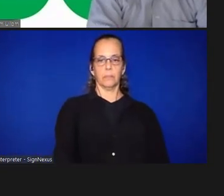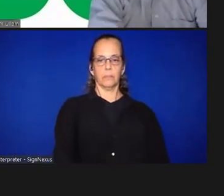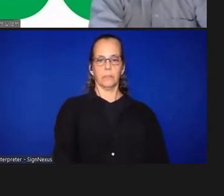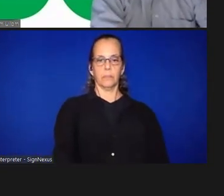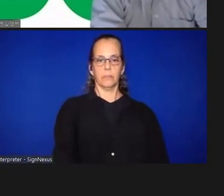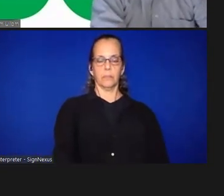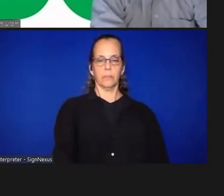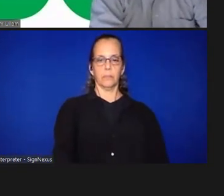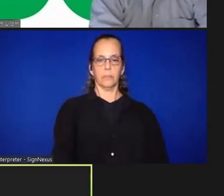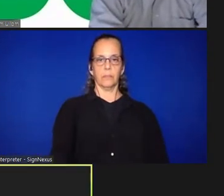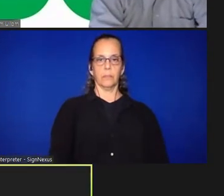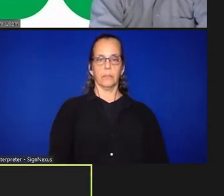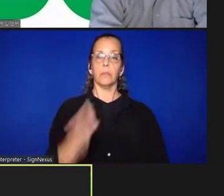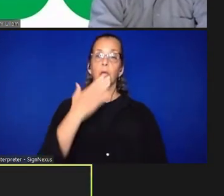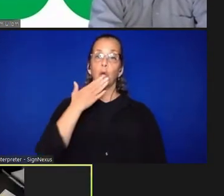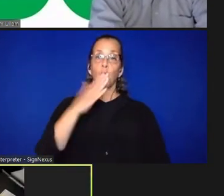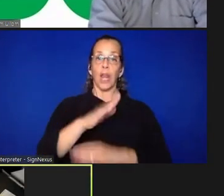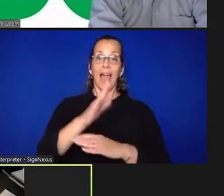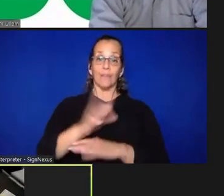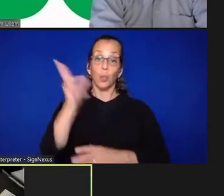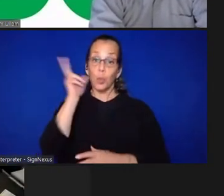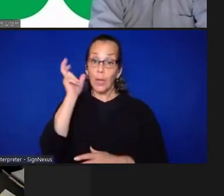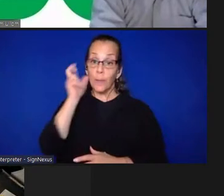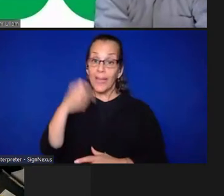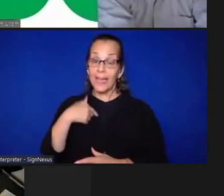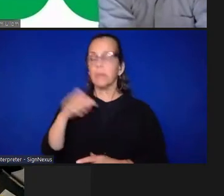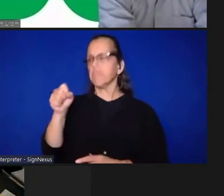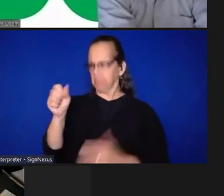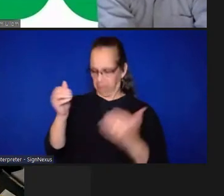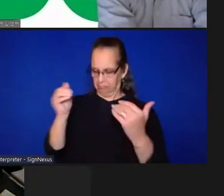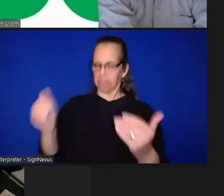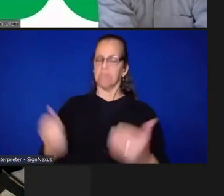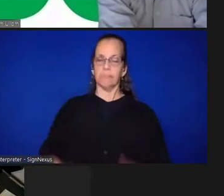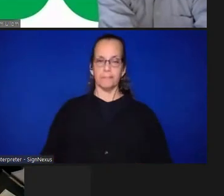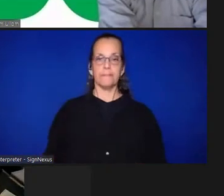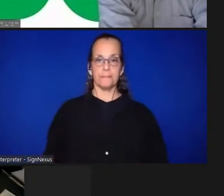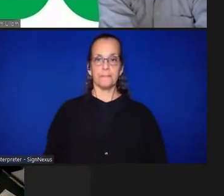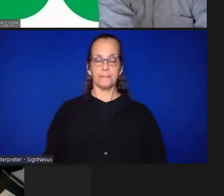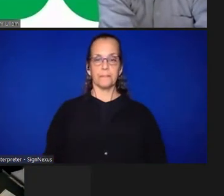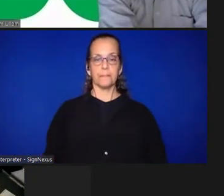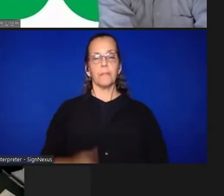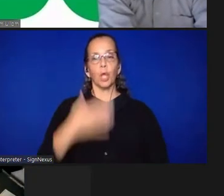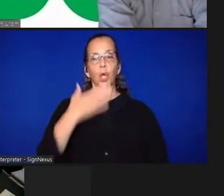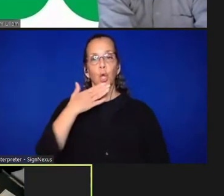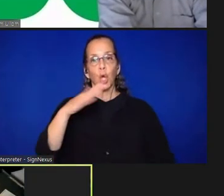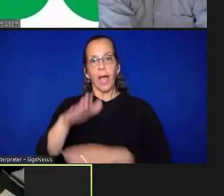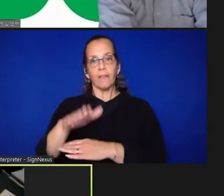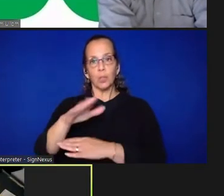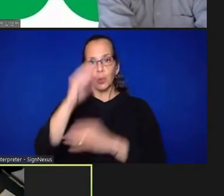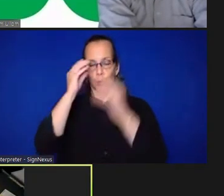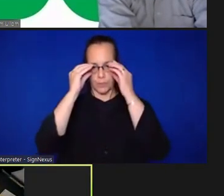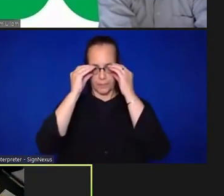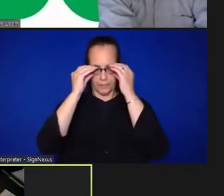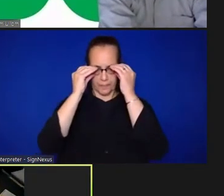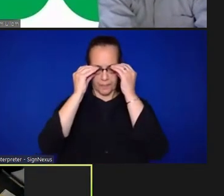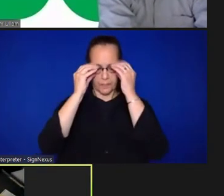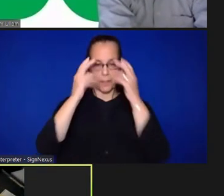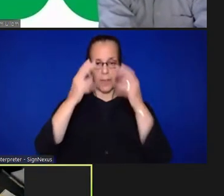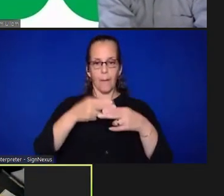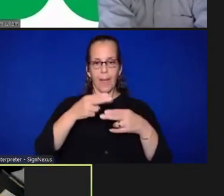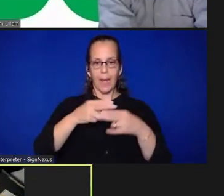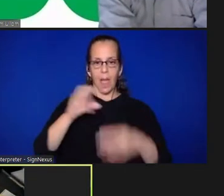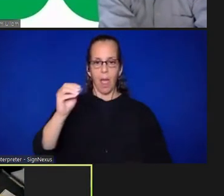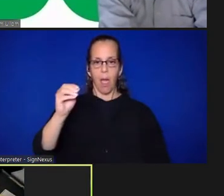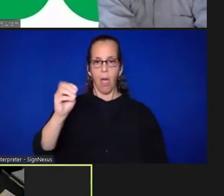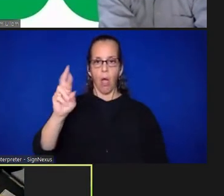good afternoon can you hear me yes we can good afternoon my name is Owen barsley I'm president